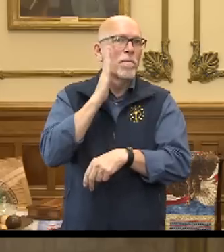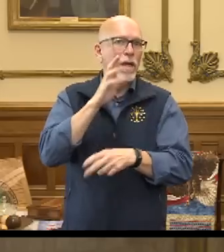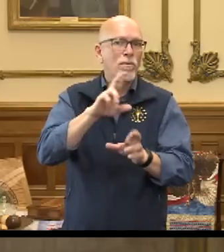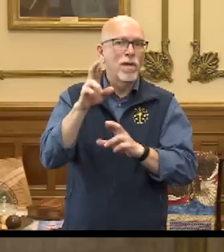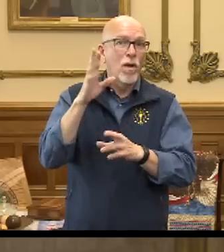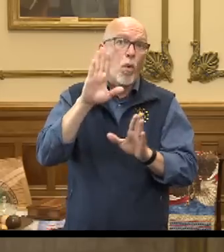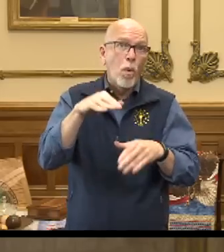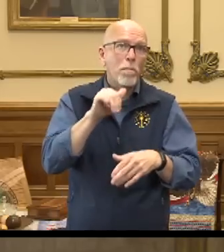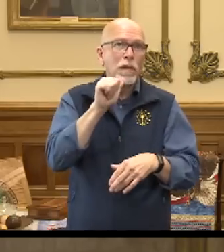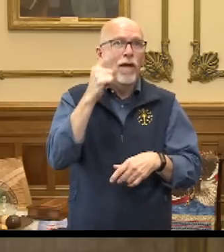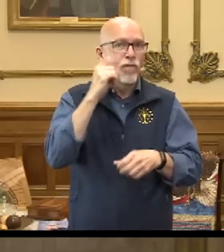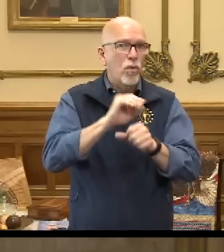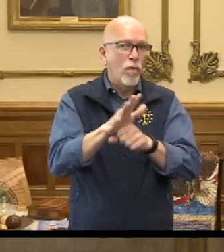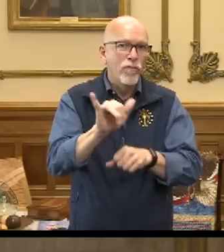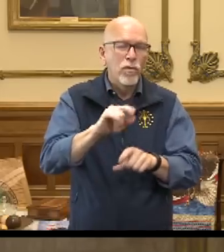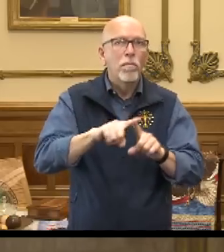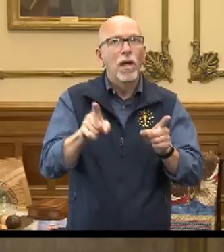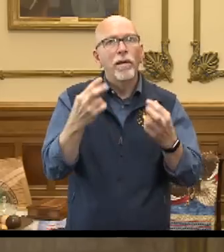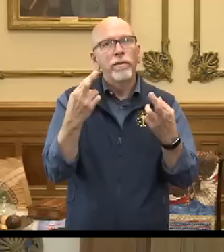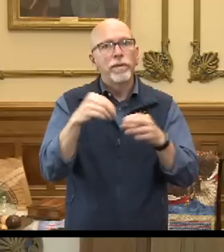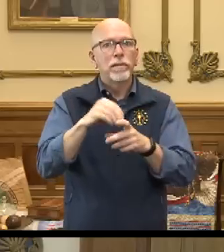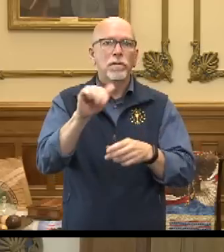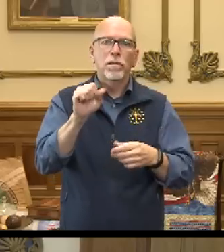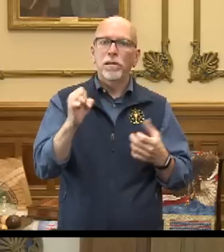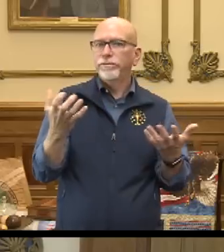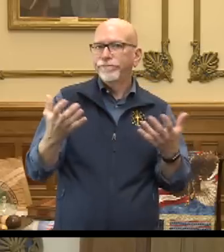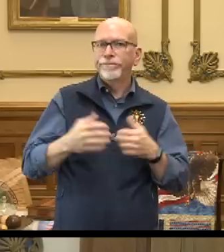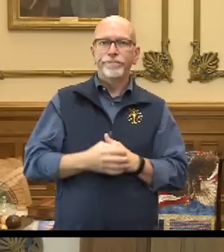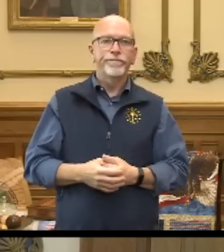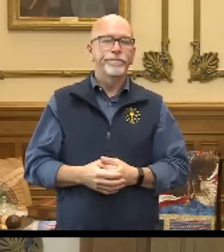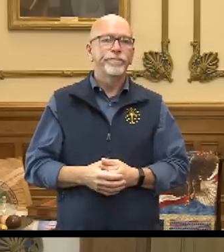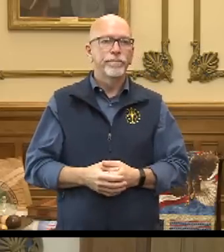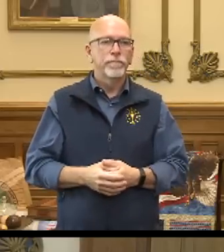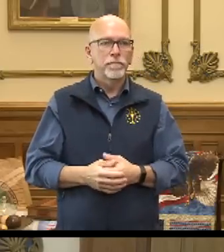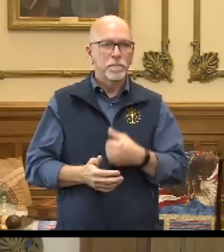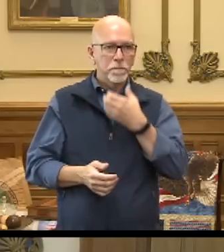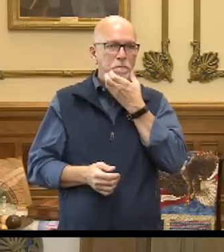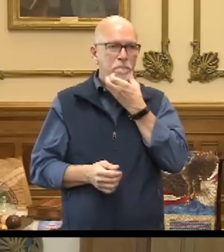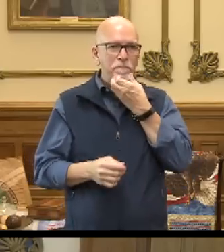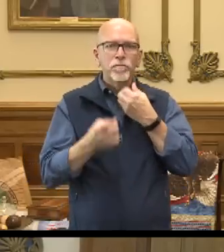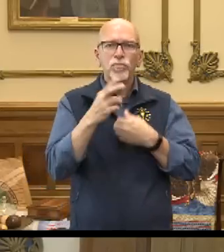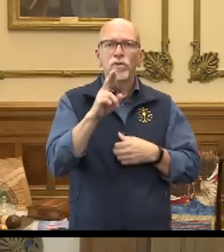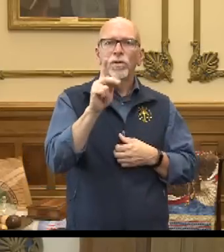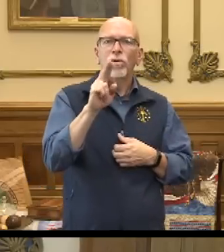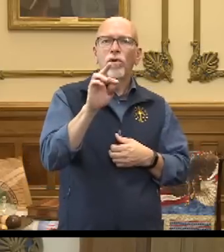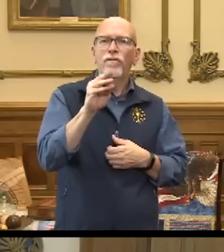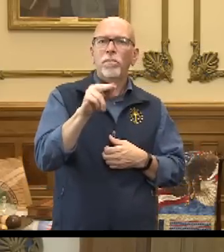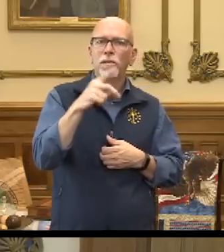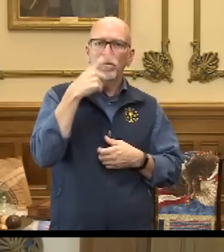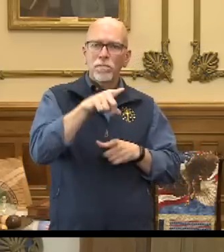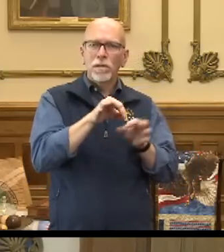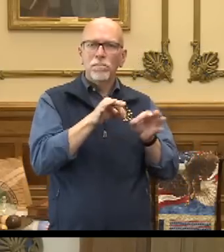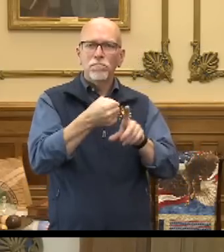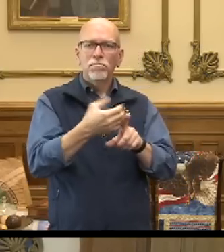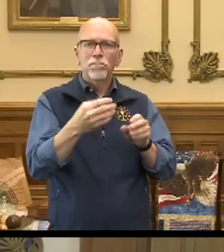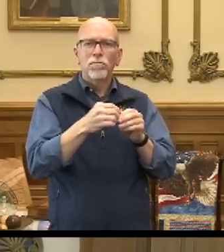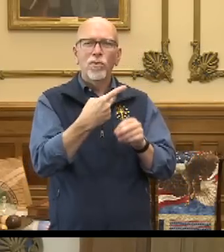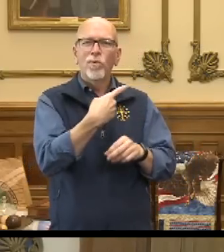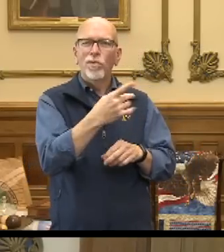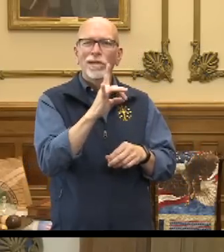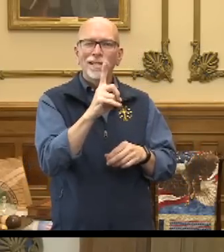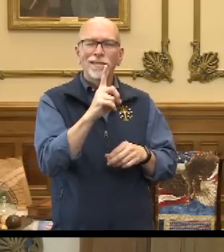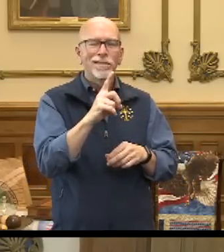for COVID-19, but just in case we do. Yeah, and Dr. Kaufman, you might want to elaborate a little. You and I had